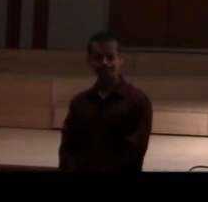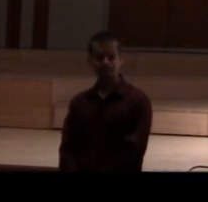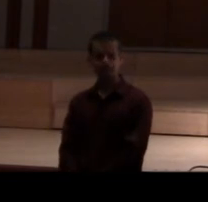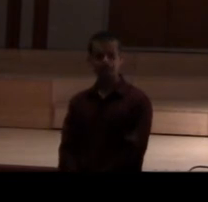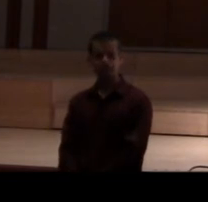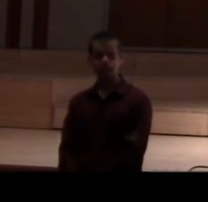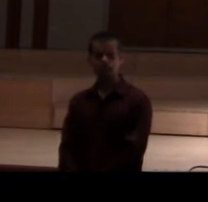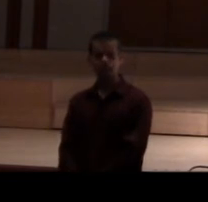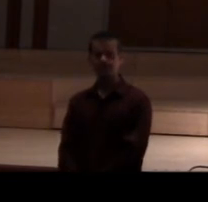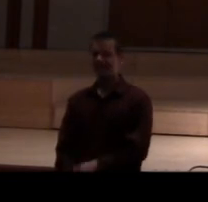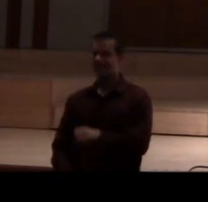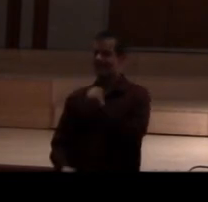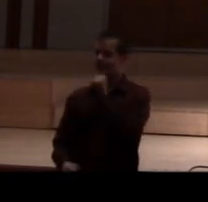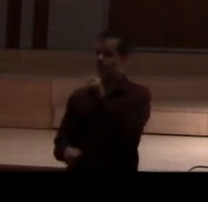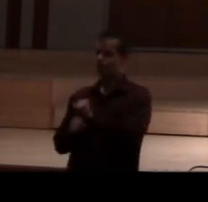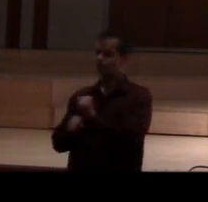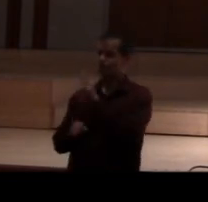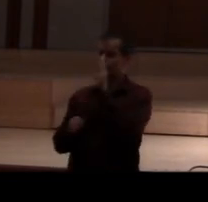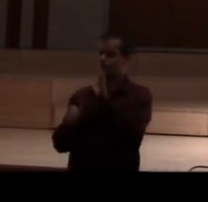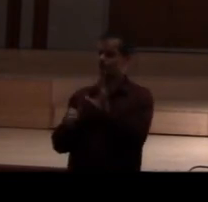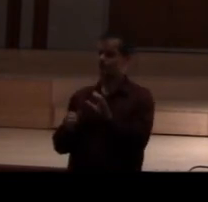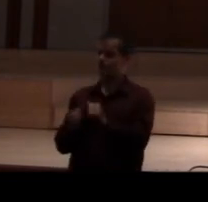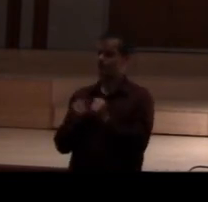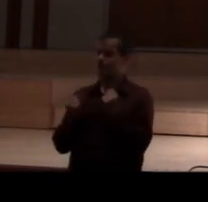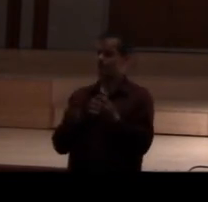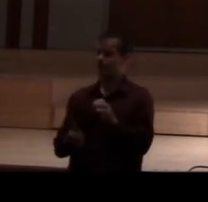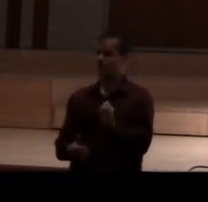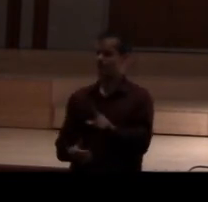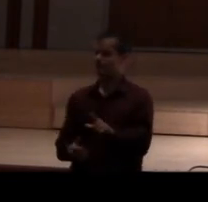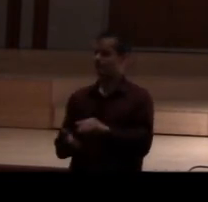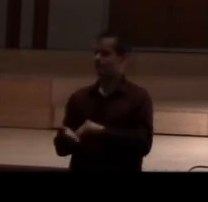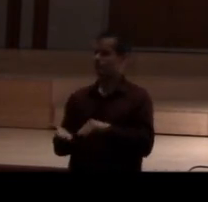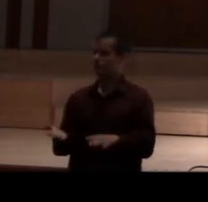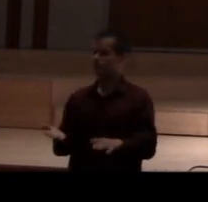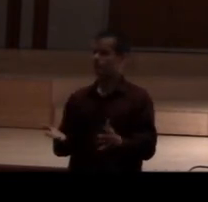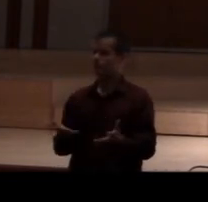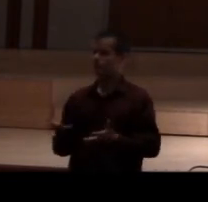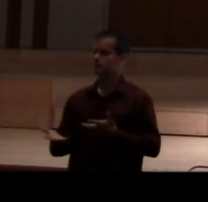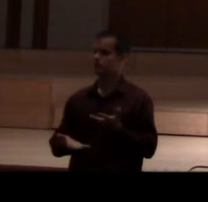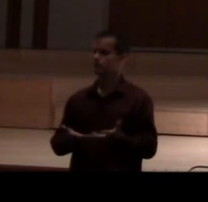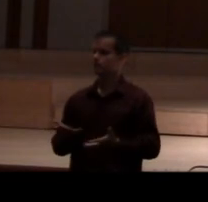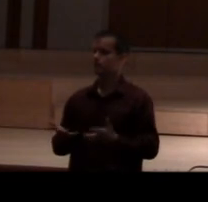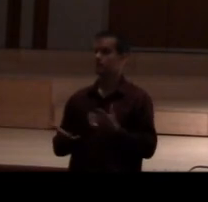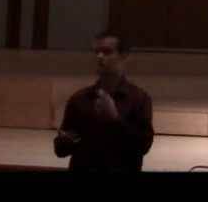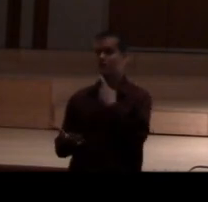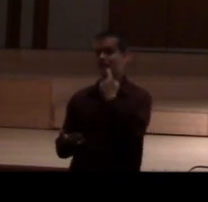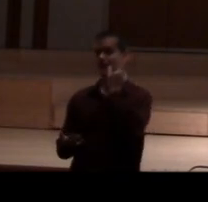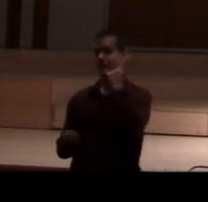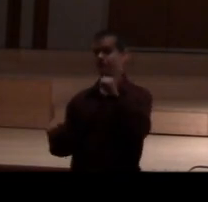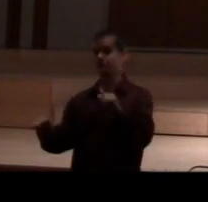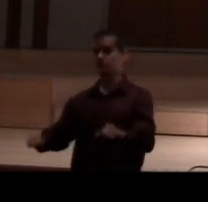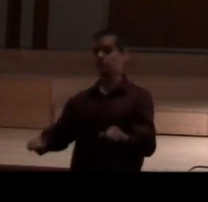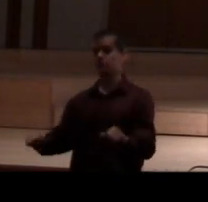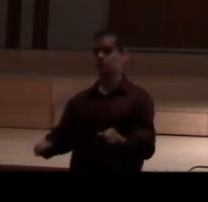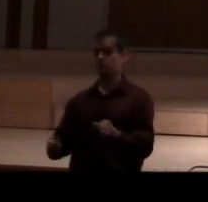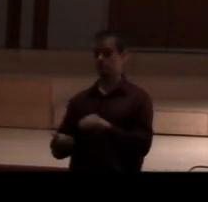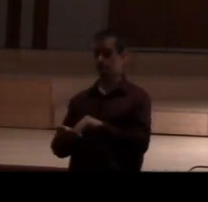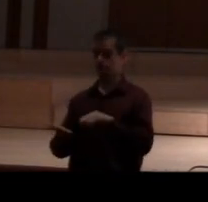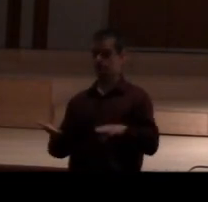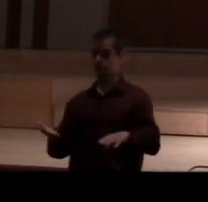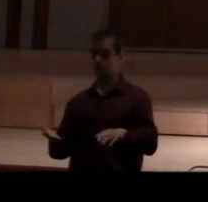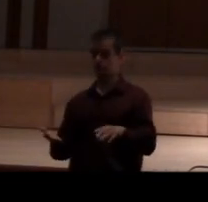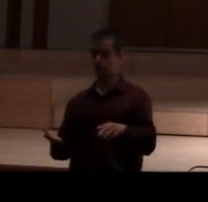I haven't actually worked directly with that many ESL students, so I would say that if possible, if students can come up